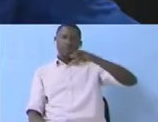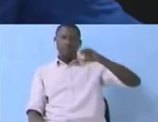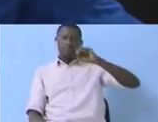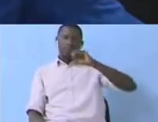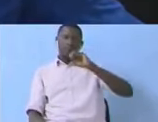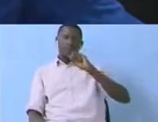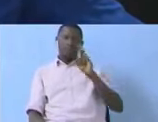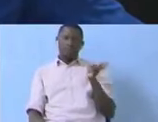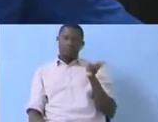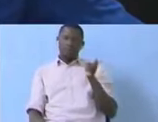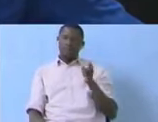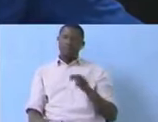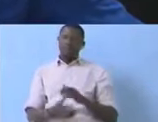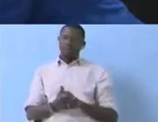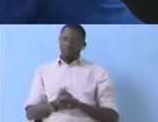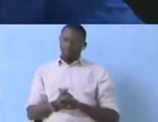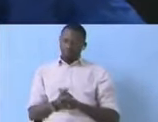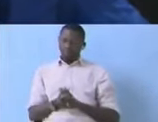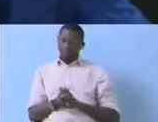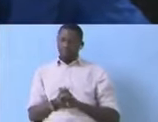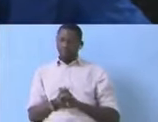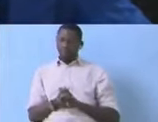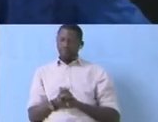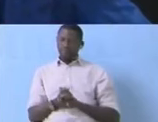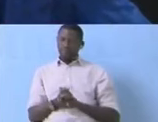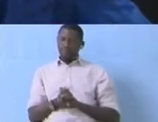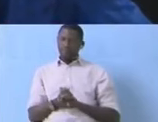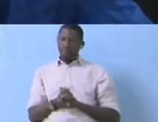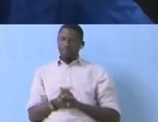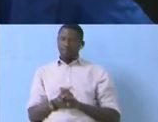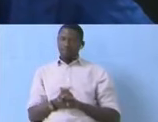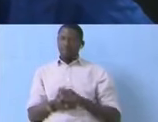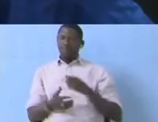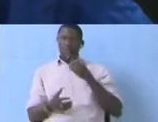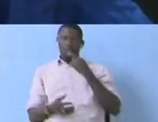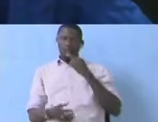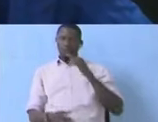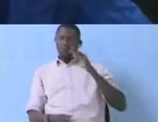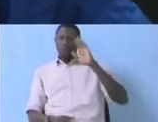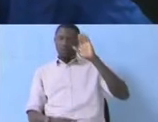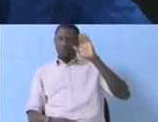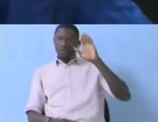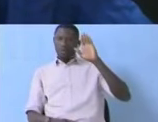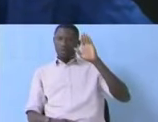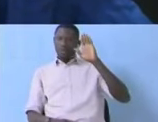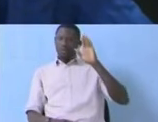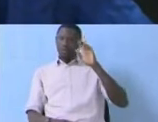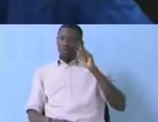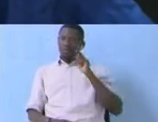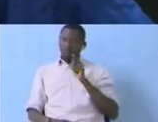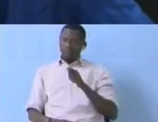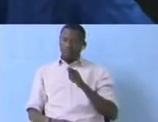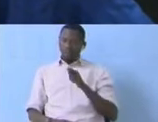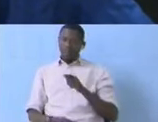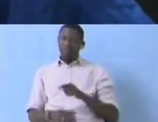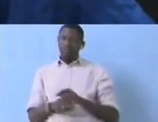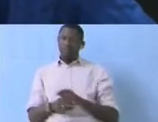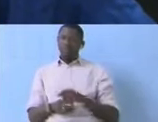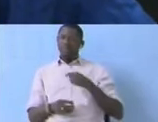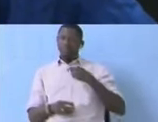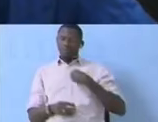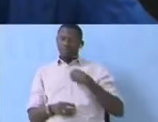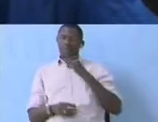Hi, Ansumana Jammeh. Ute Ansumana Jammeh. Do swear that. Ben Kalilako. Ben Kalilako. I'll speak